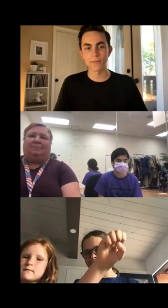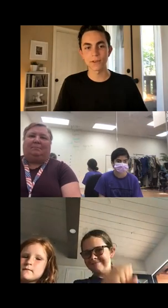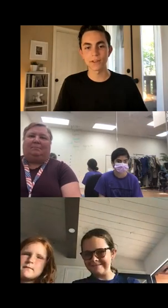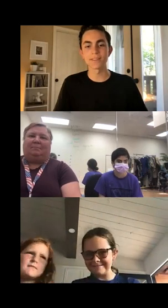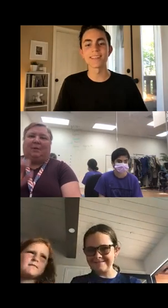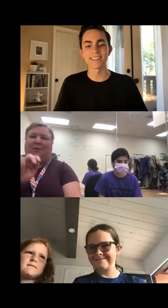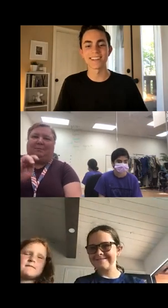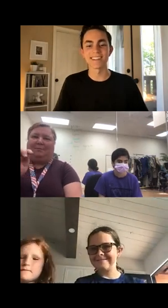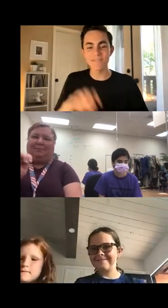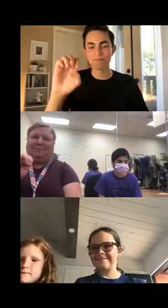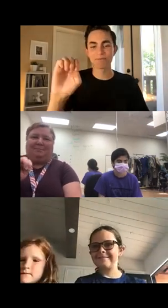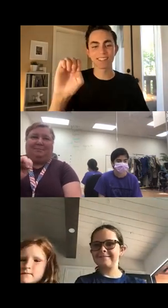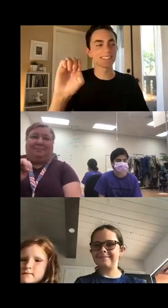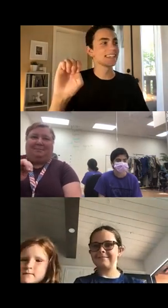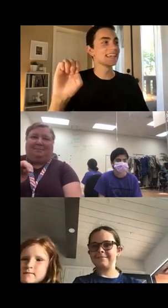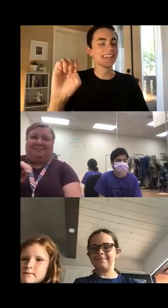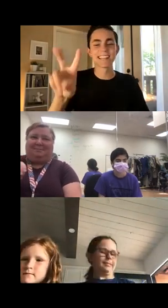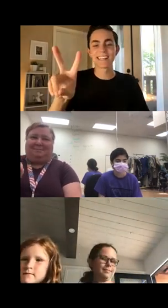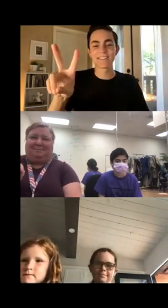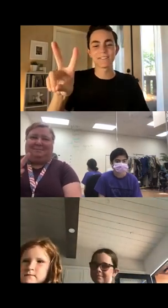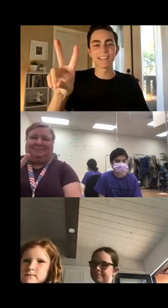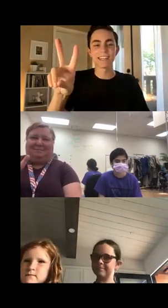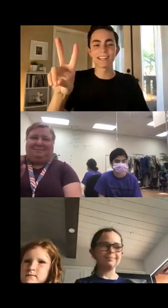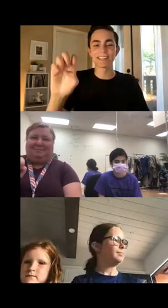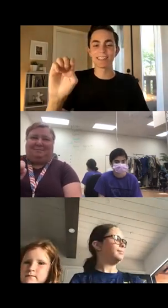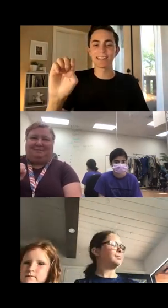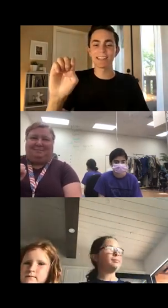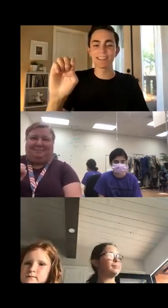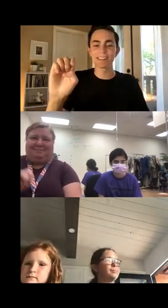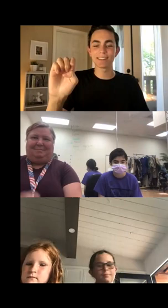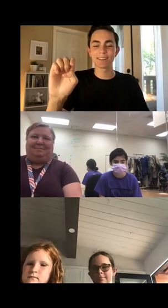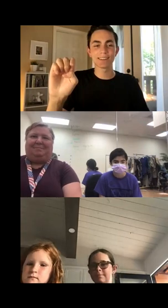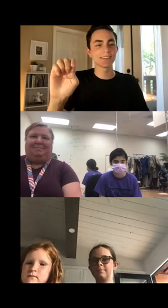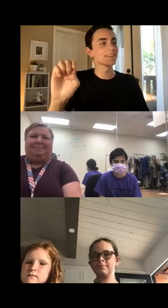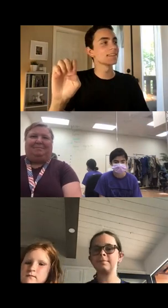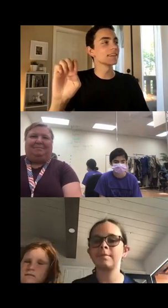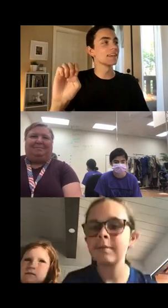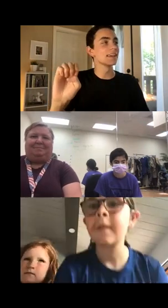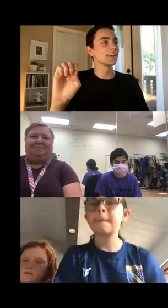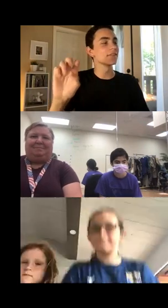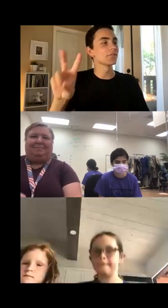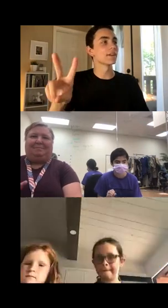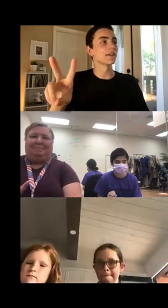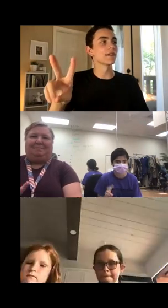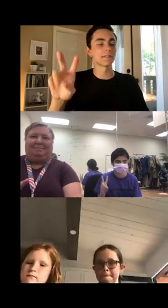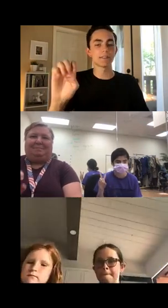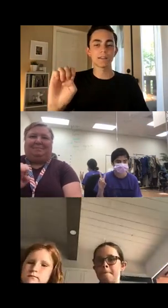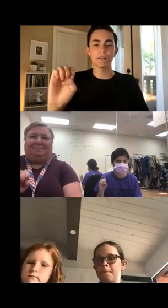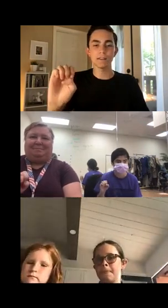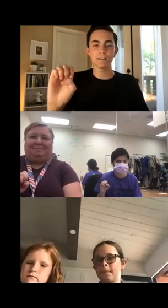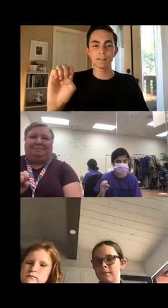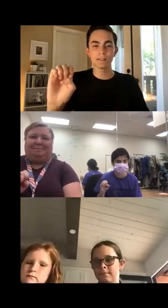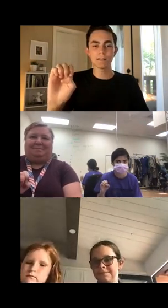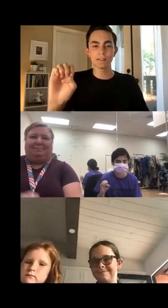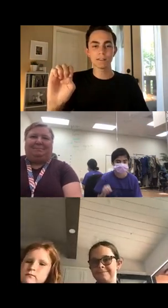All right. There you go. Yep. That's E, V, E. E, V,